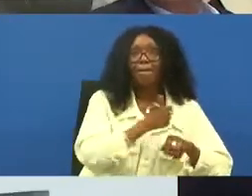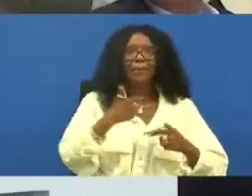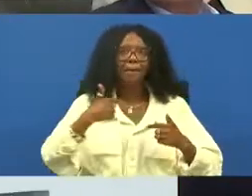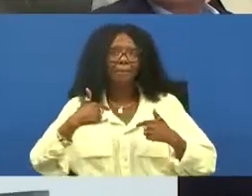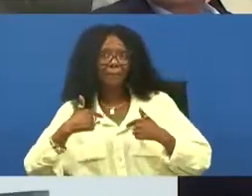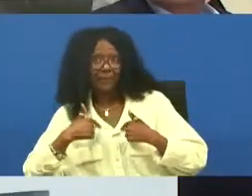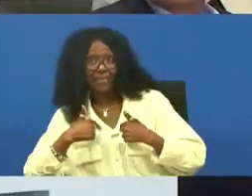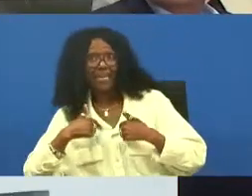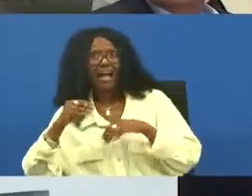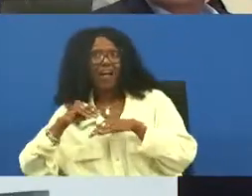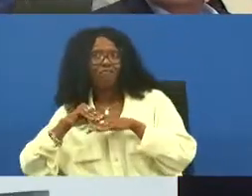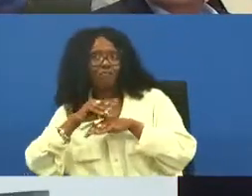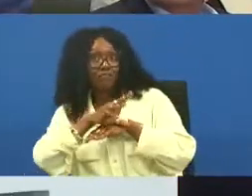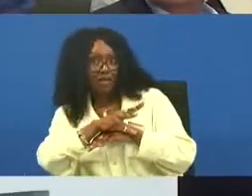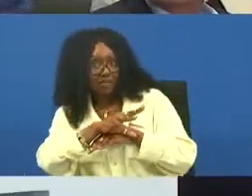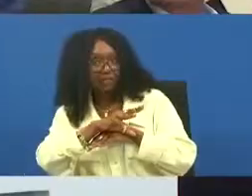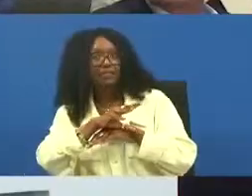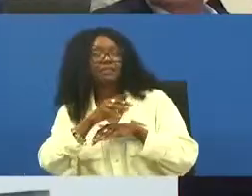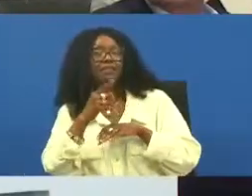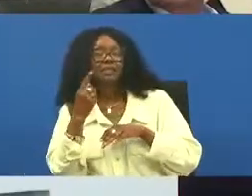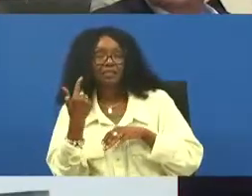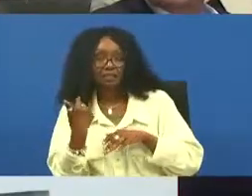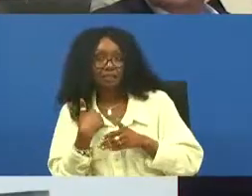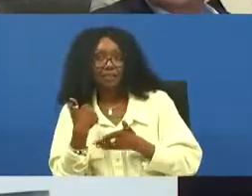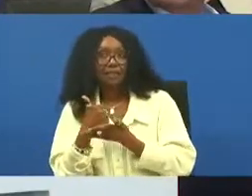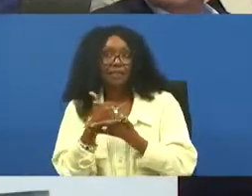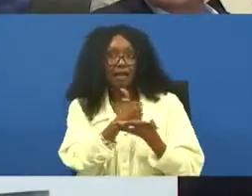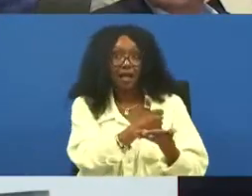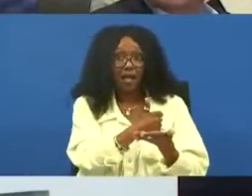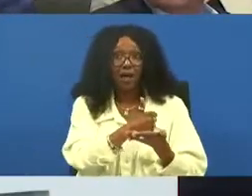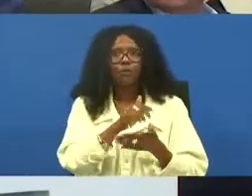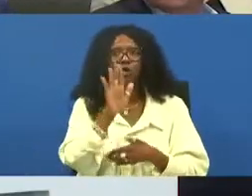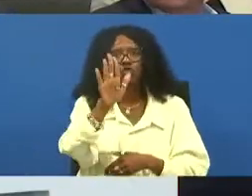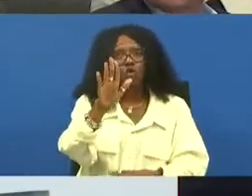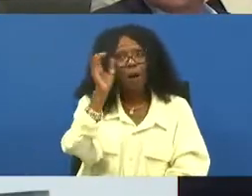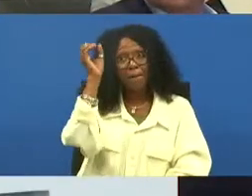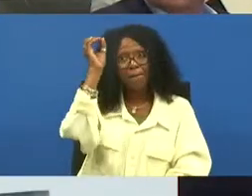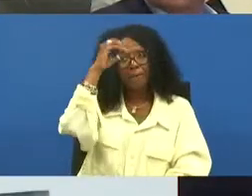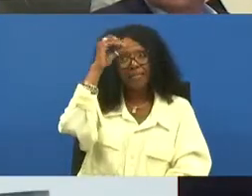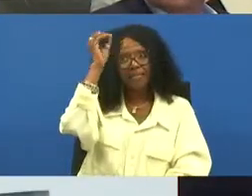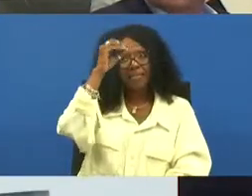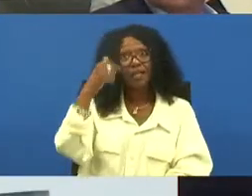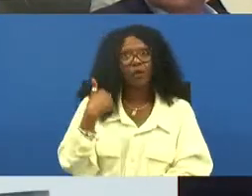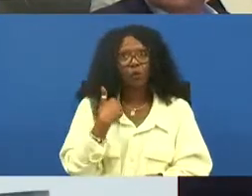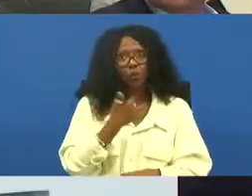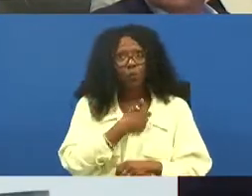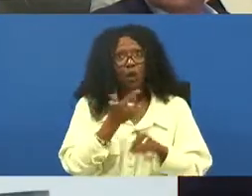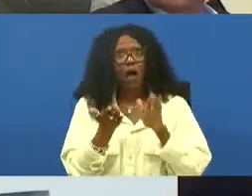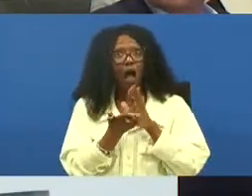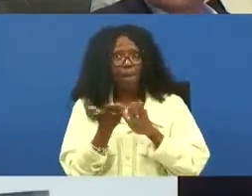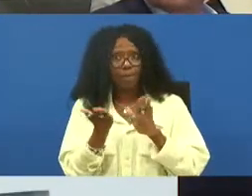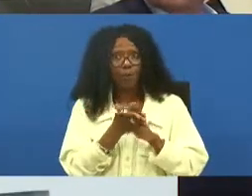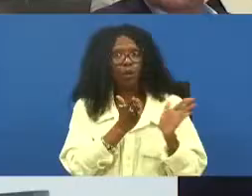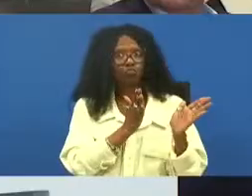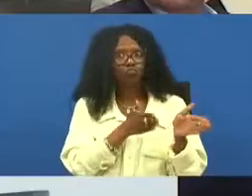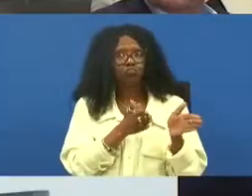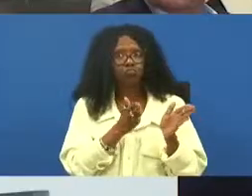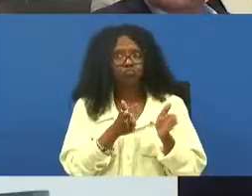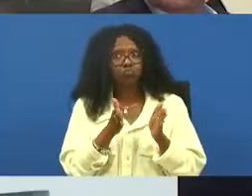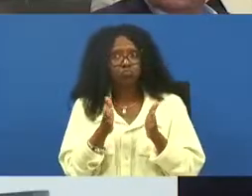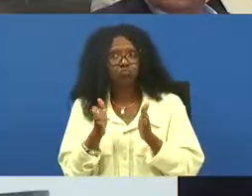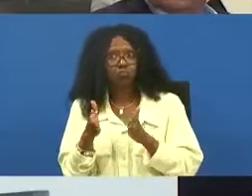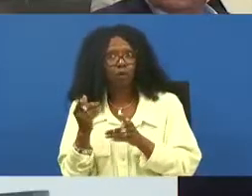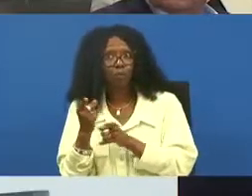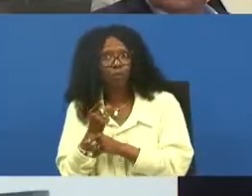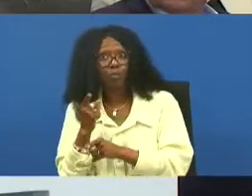help Mr. Rome where I can. Okay. Is it your legal opinion that we have operated in order, or is it your opinion that we